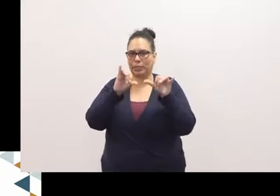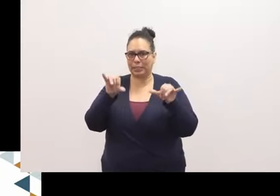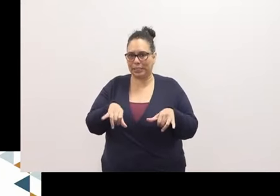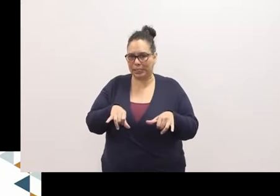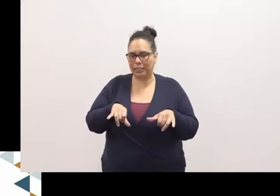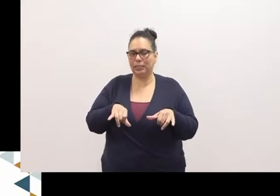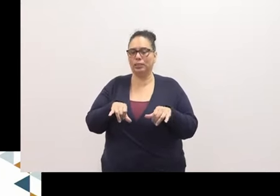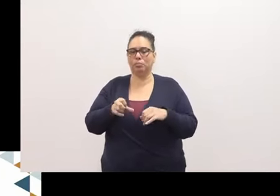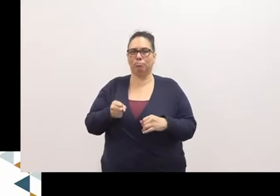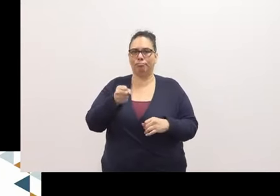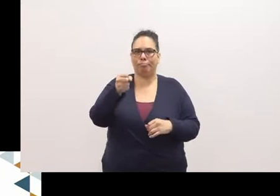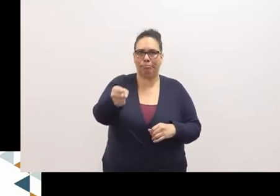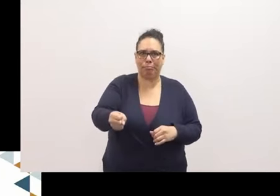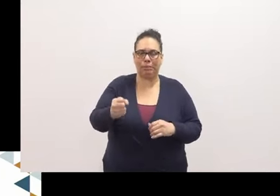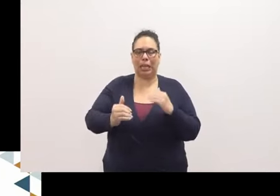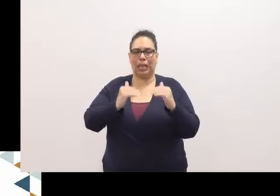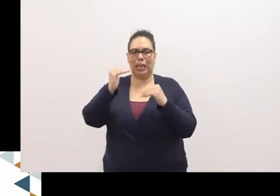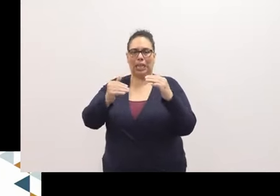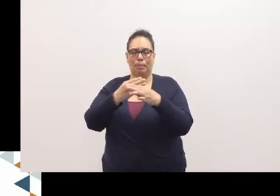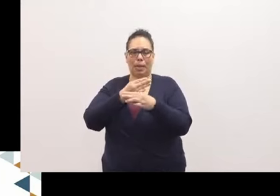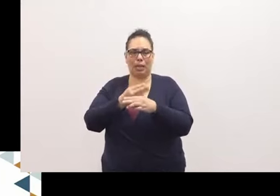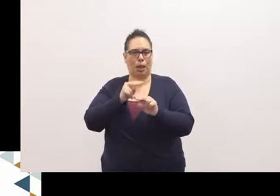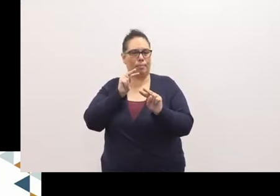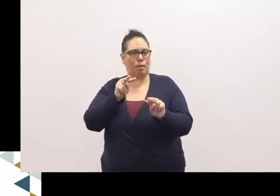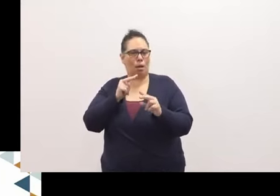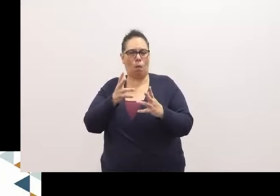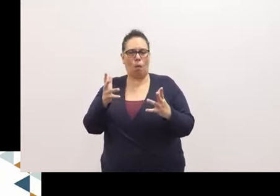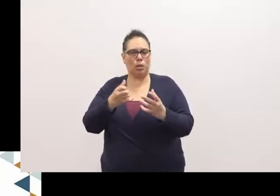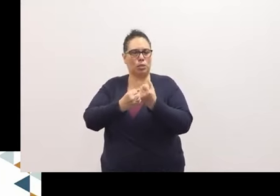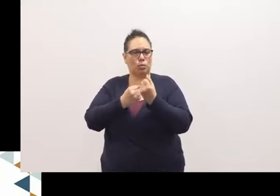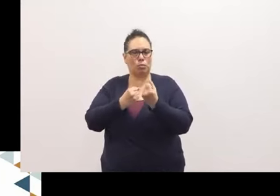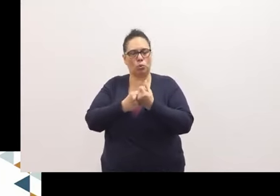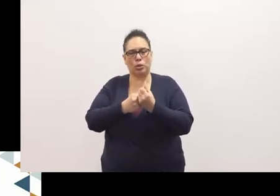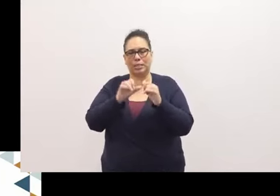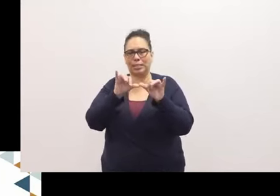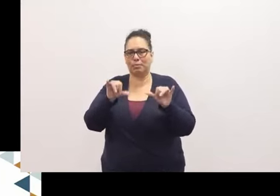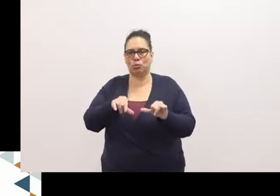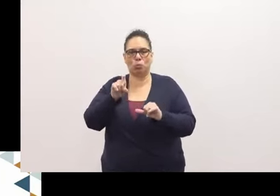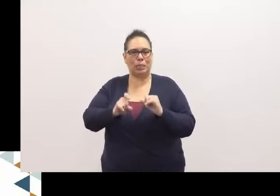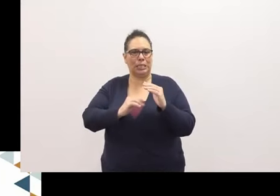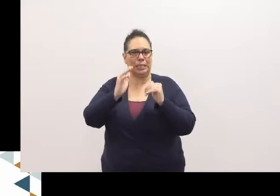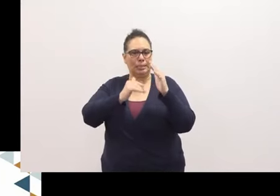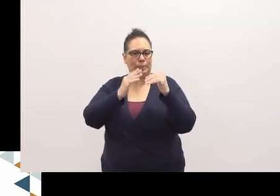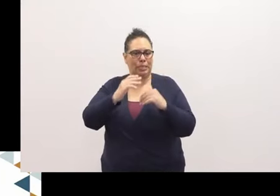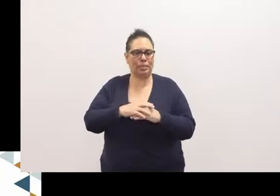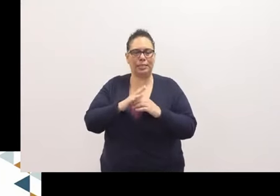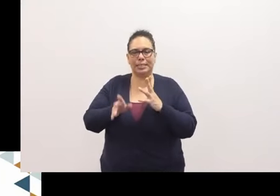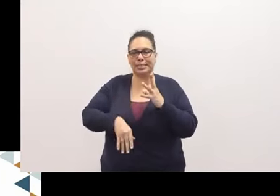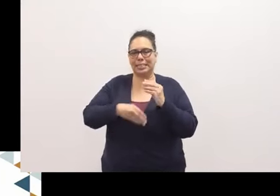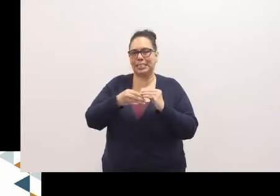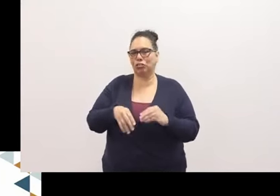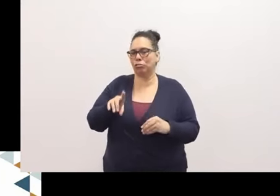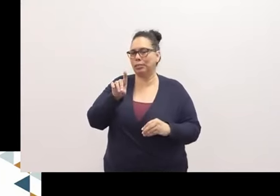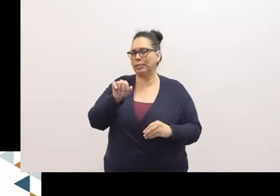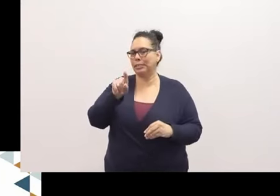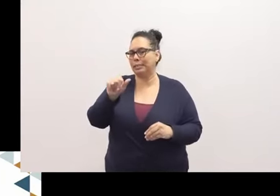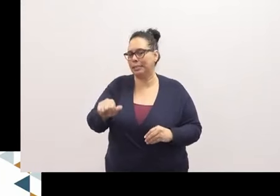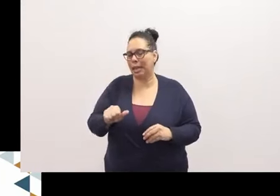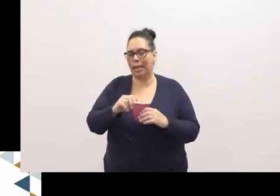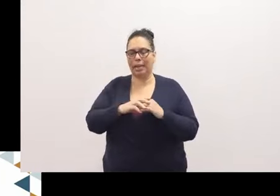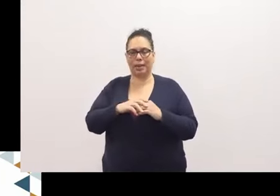them there. We want to monitor and see what support systems do we need to build in. And there's some additional data points in terms of how